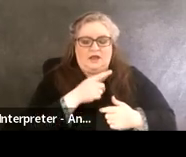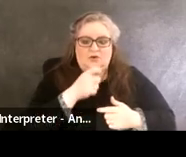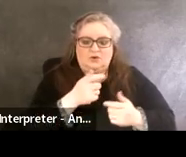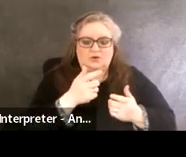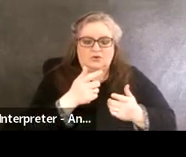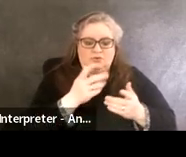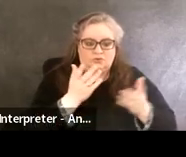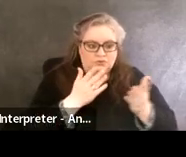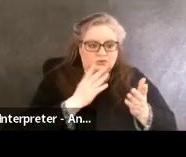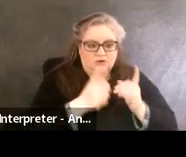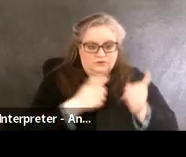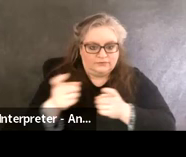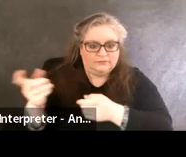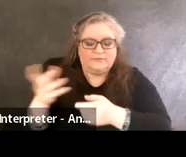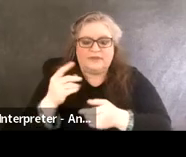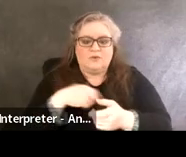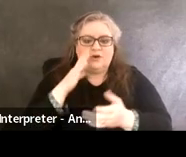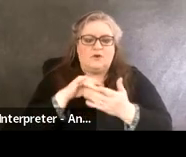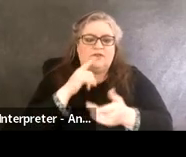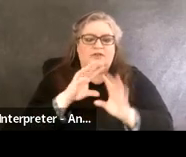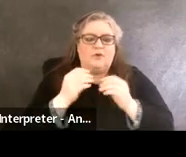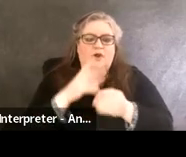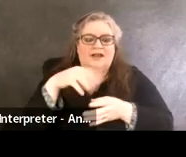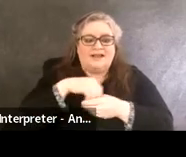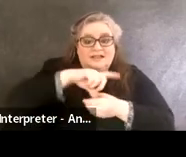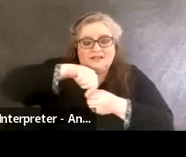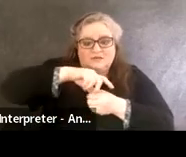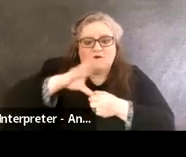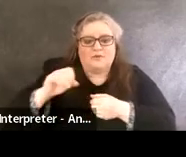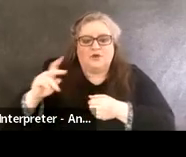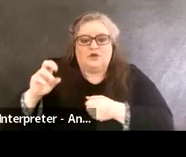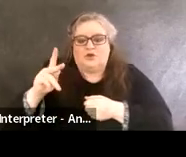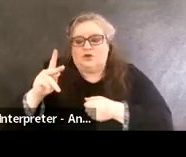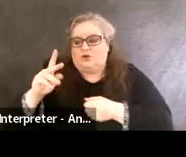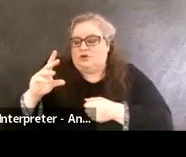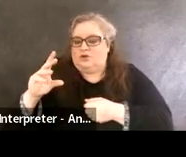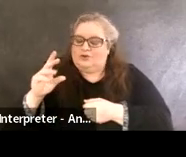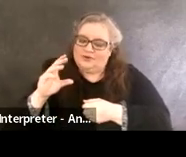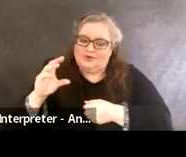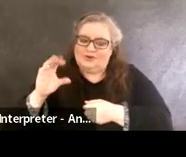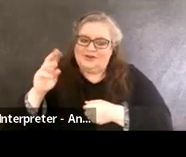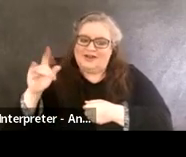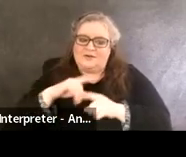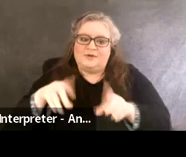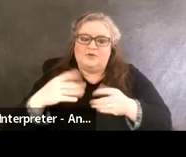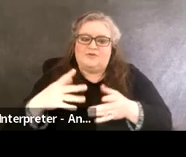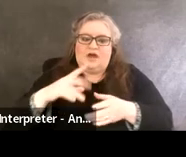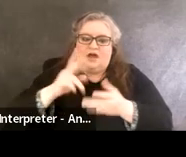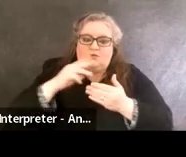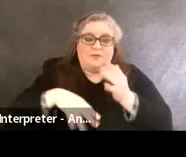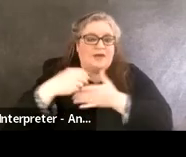serve. We know there are organizations that are in suburban Cook County, but might provide programming outside of that area.